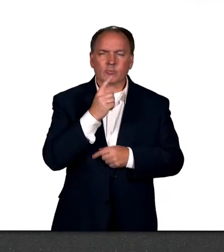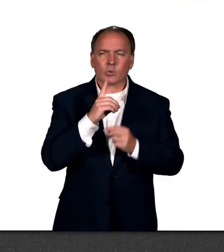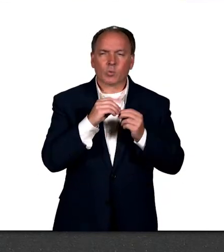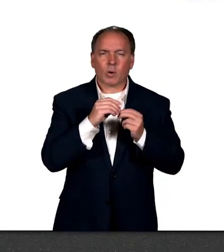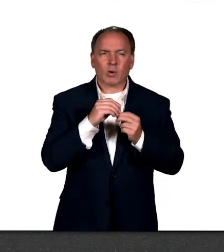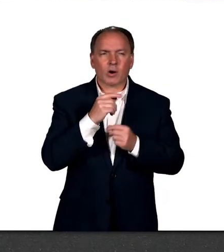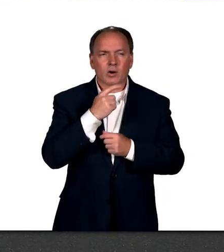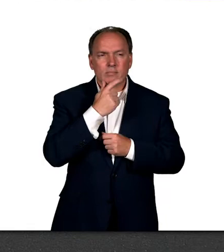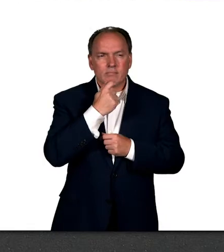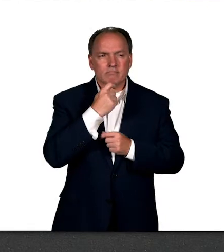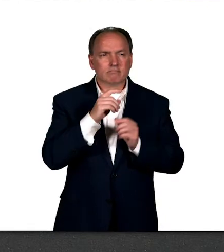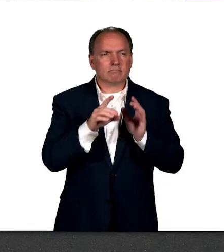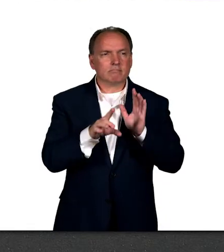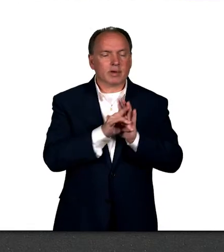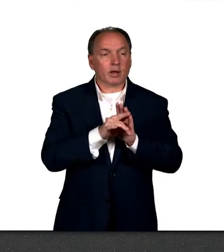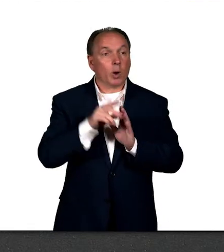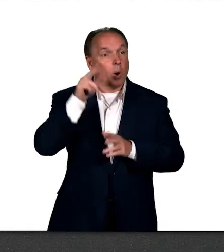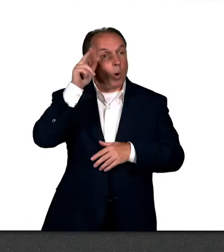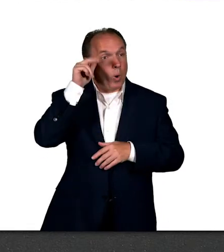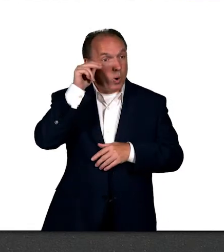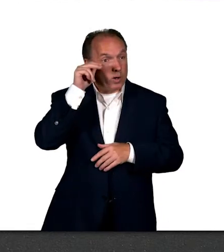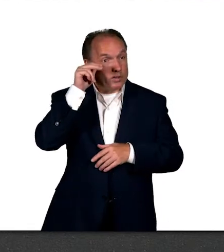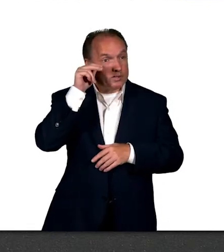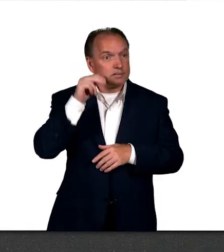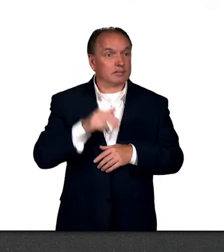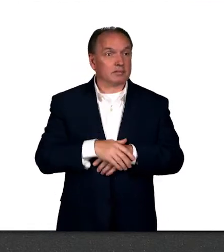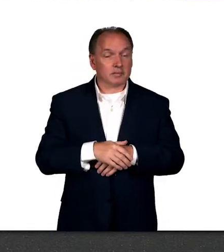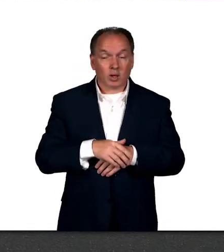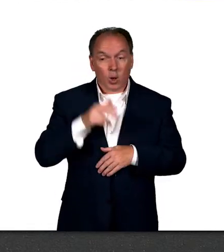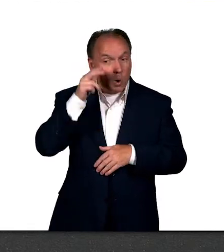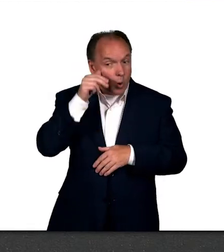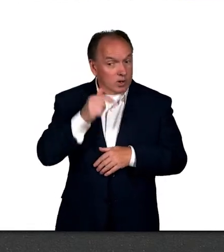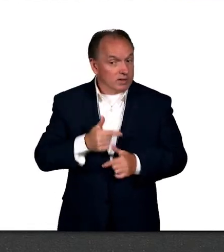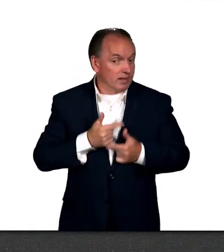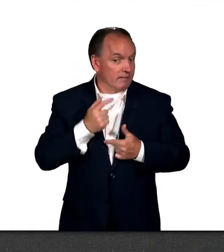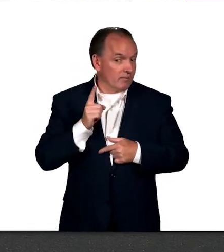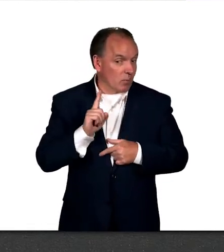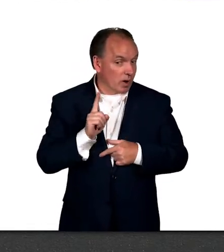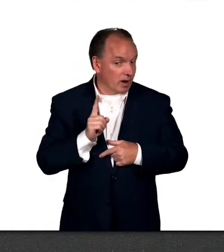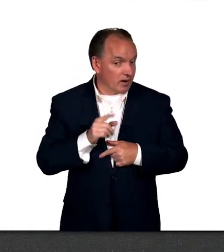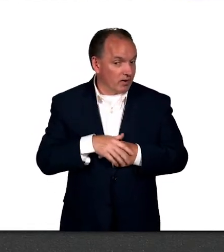I'm gonna choose Horse. a horse.